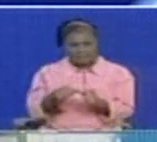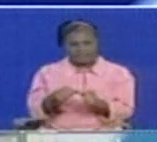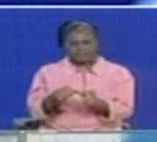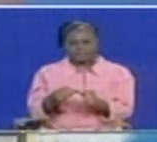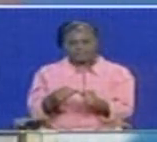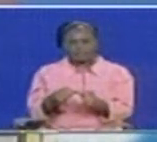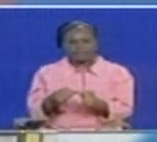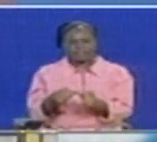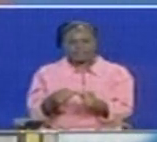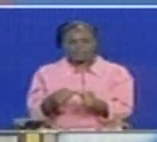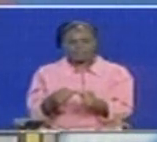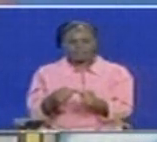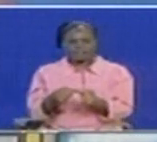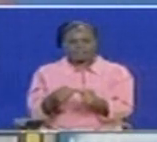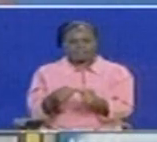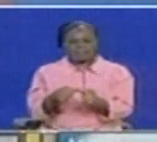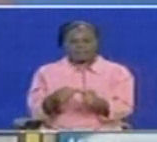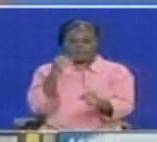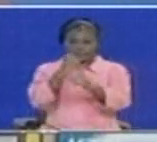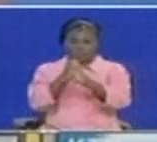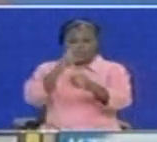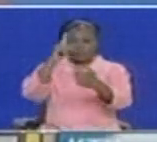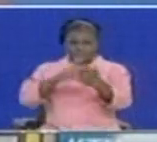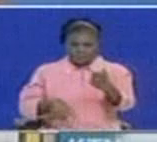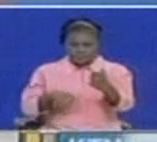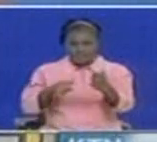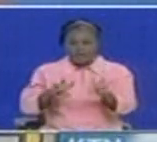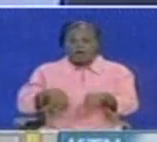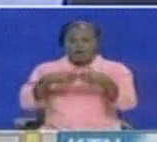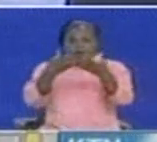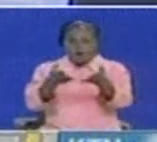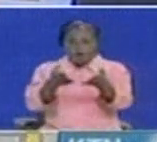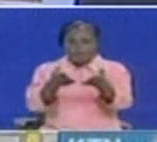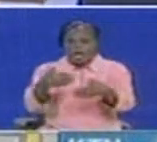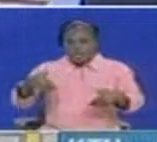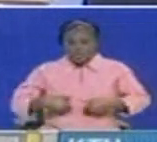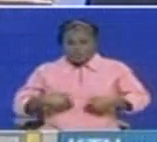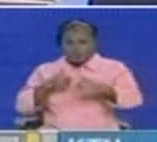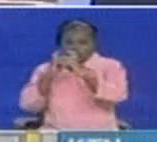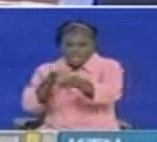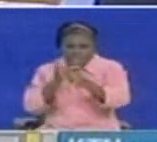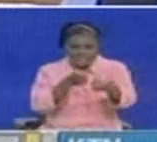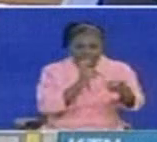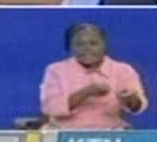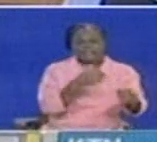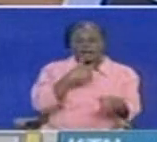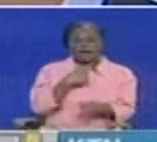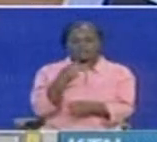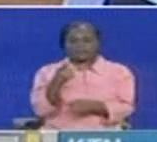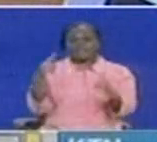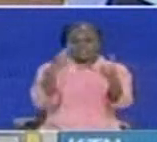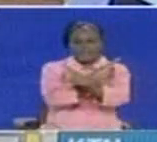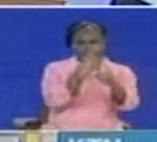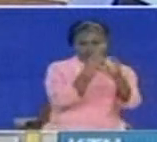yes. Oh, that's fantastic. Yeah, so what we're doing is offering youth who are talented from different parts of the counties to